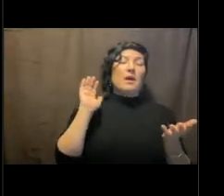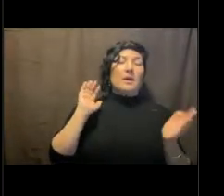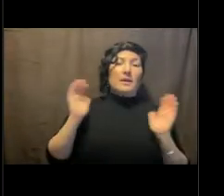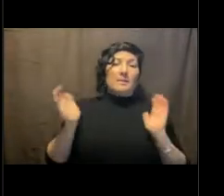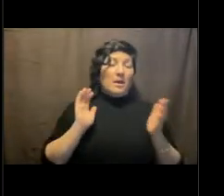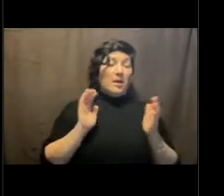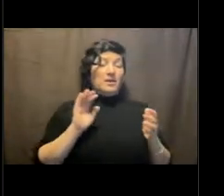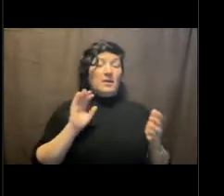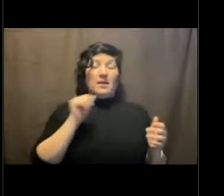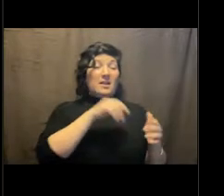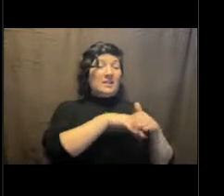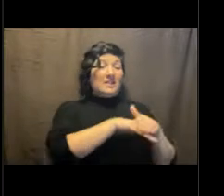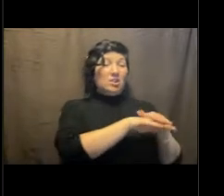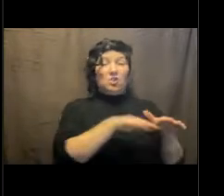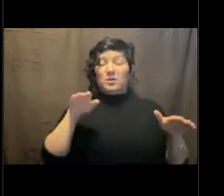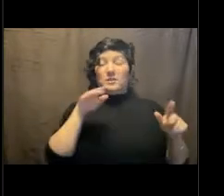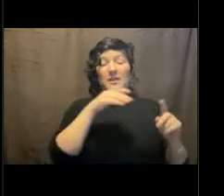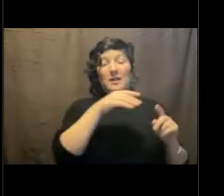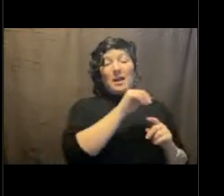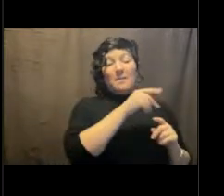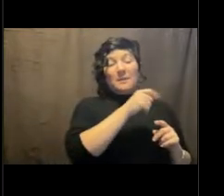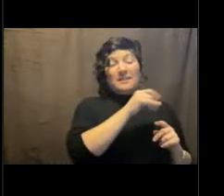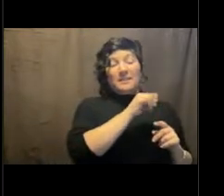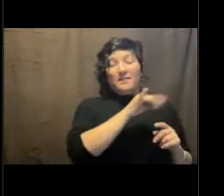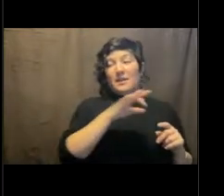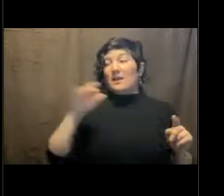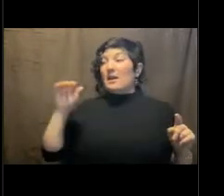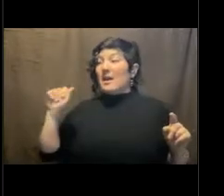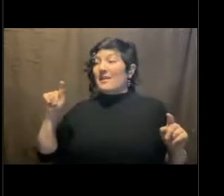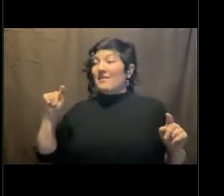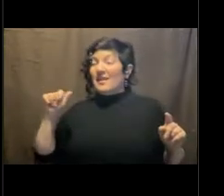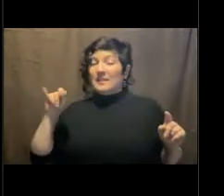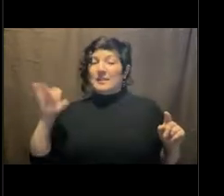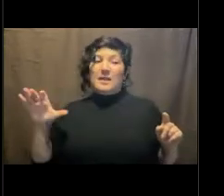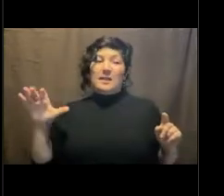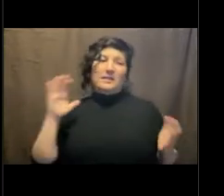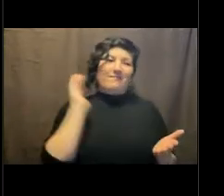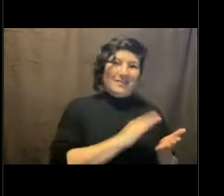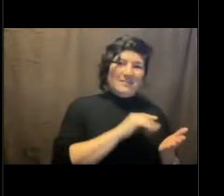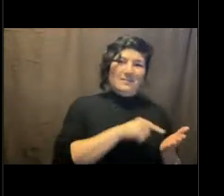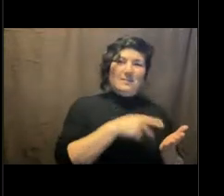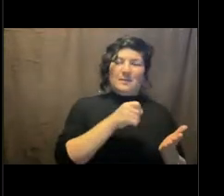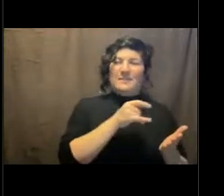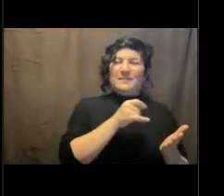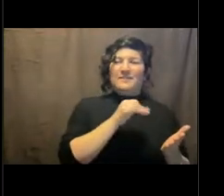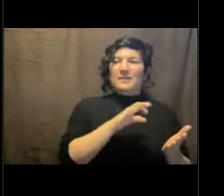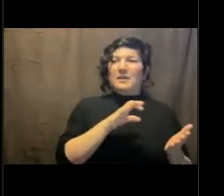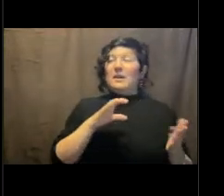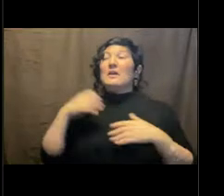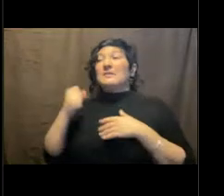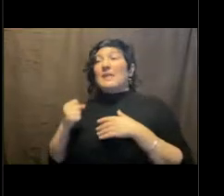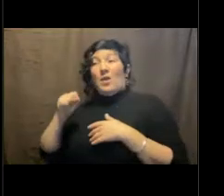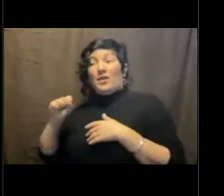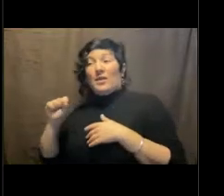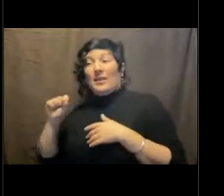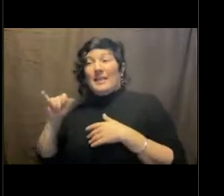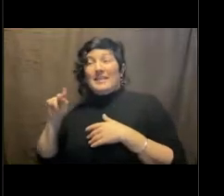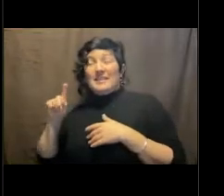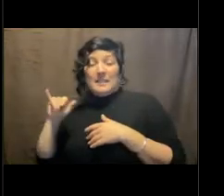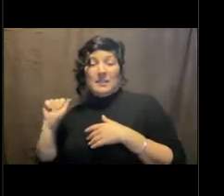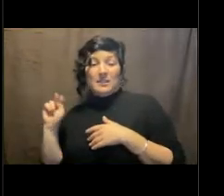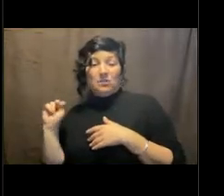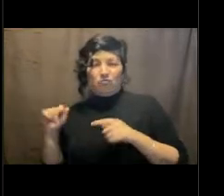Atlantic Ocean and even in the Southern Indian Ocean. And we're still trying to figure out what exactly is going on there.